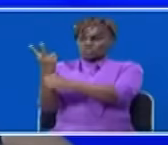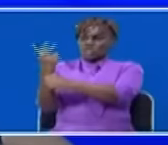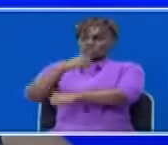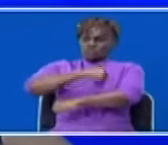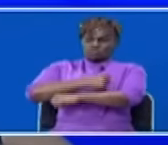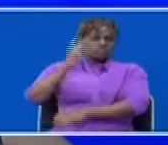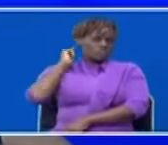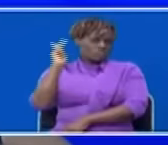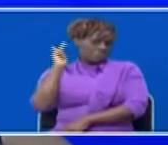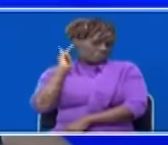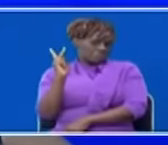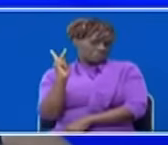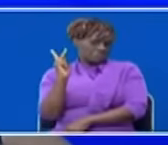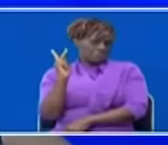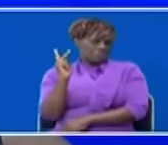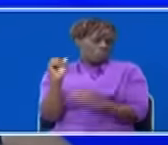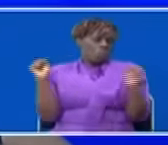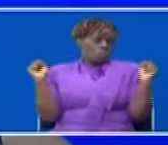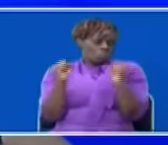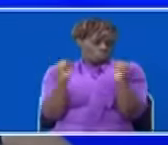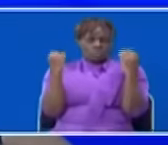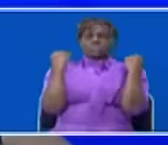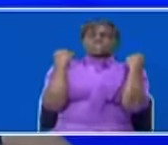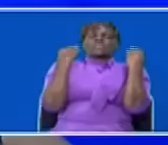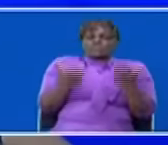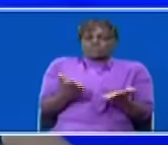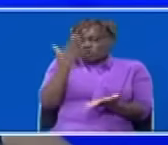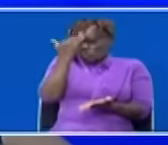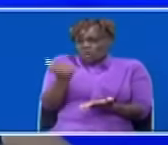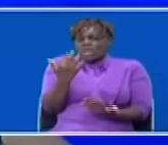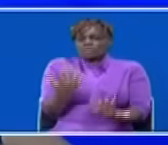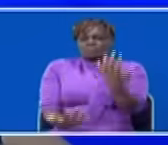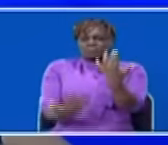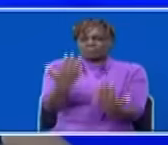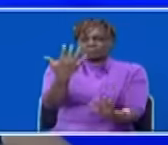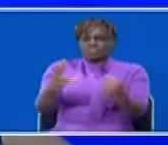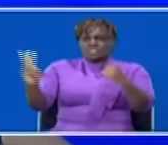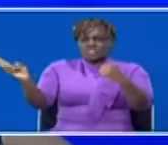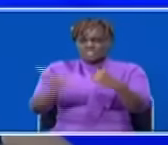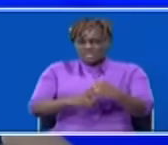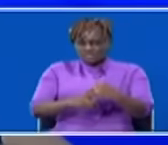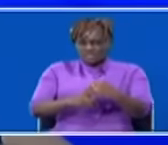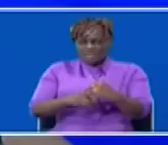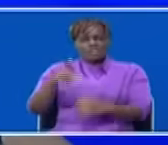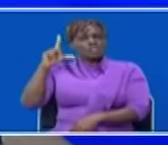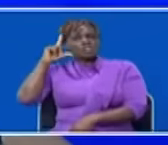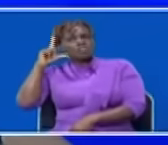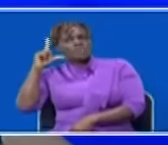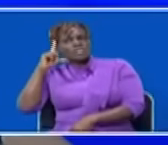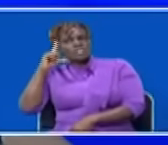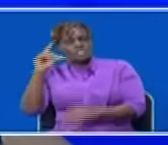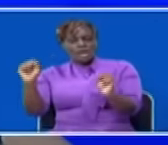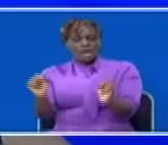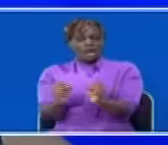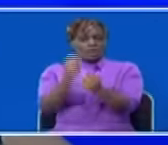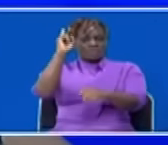in Kisii South were forced to spend the night in the cold after they burnt down 7 of their 11 dormitories. The incident